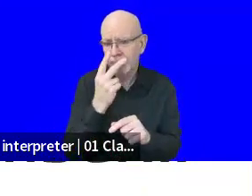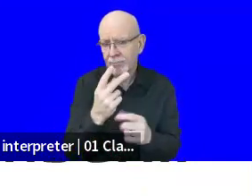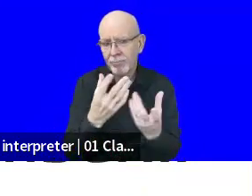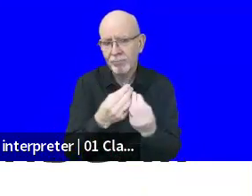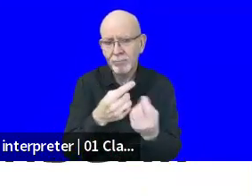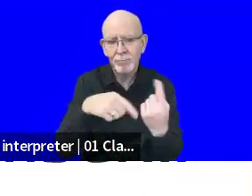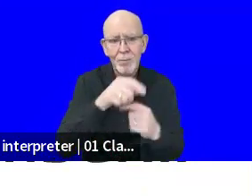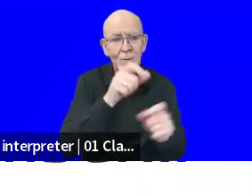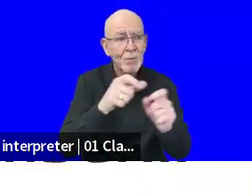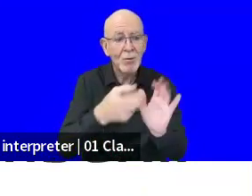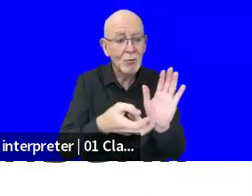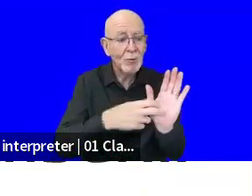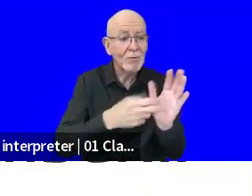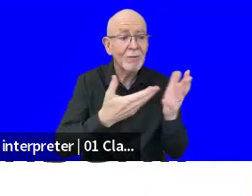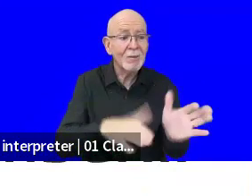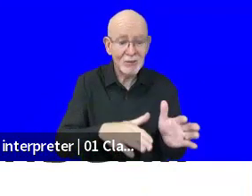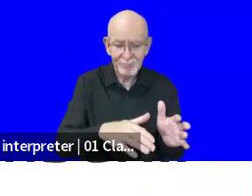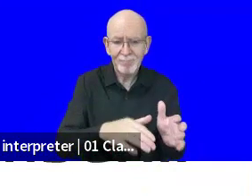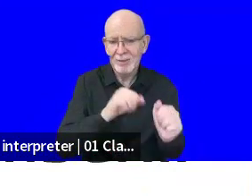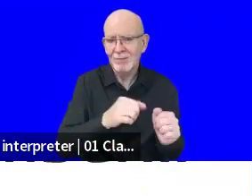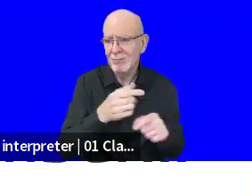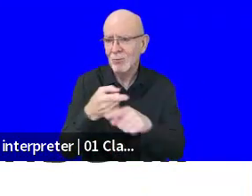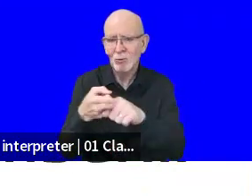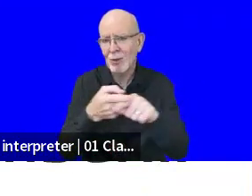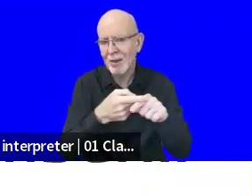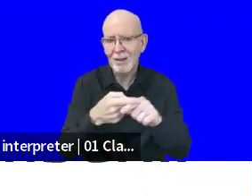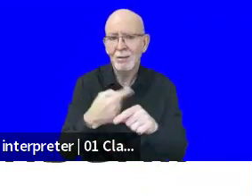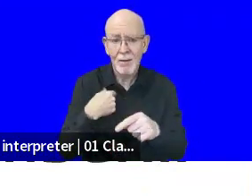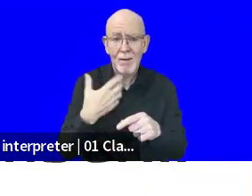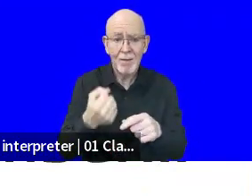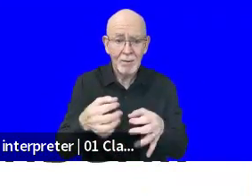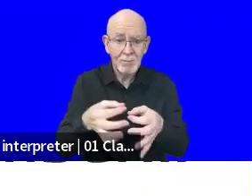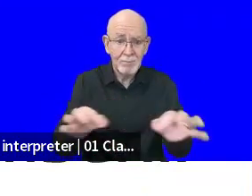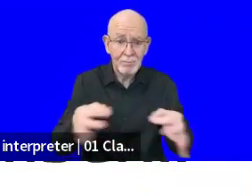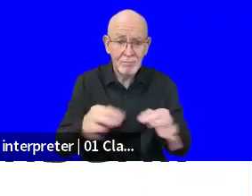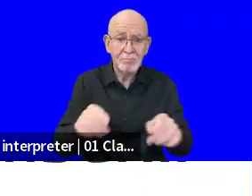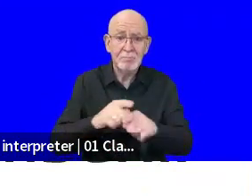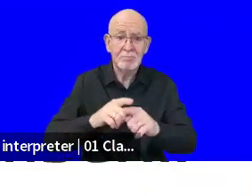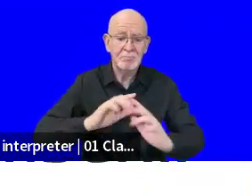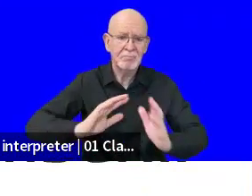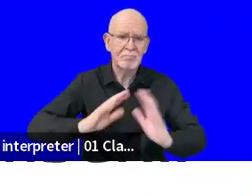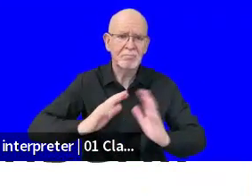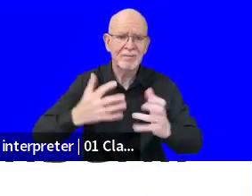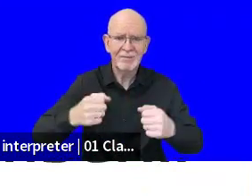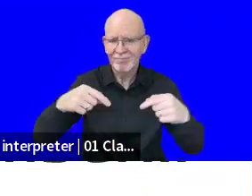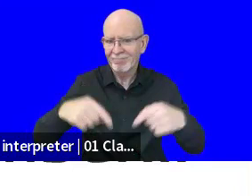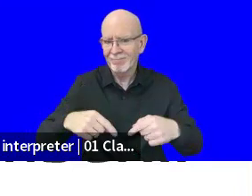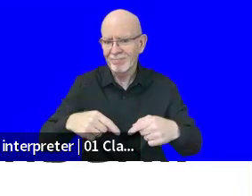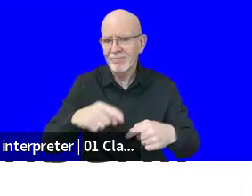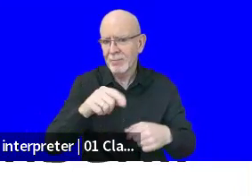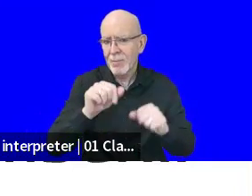interpretation. Please share your impression about the webinar on X,